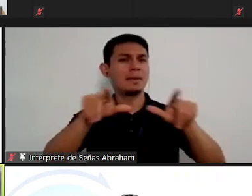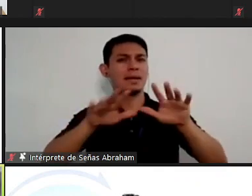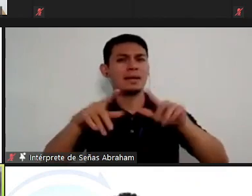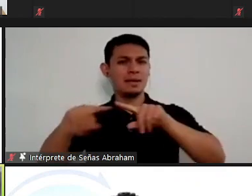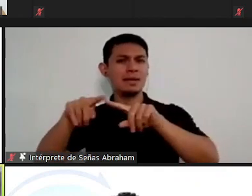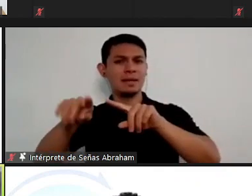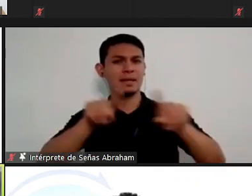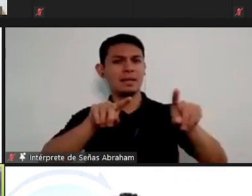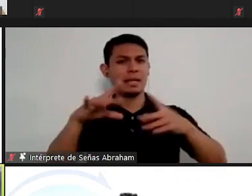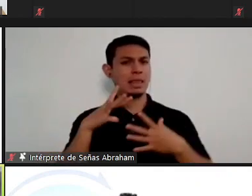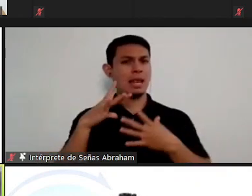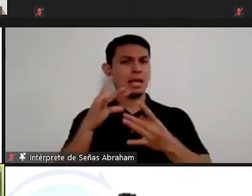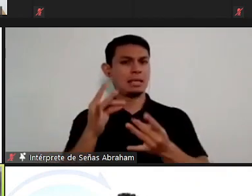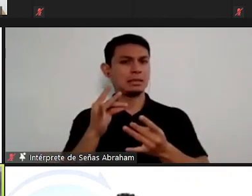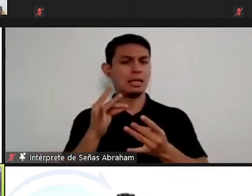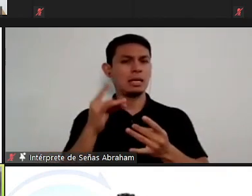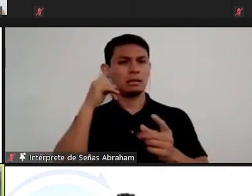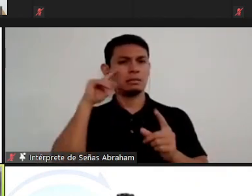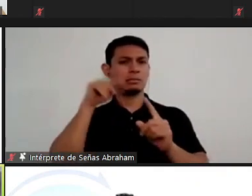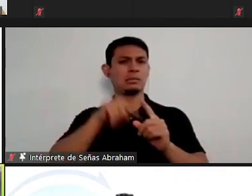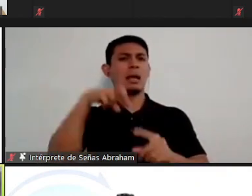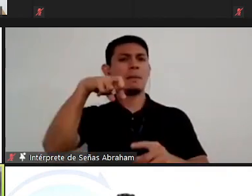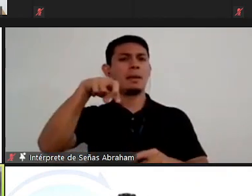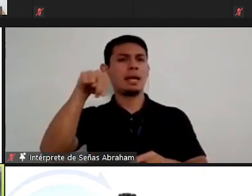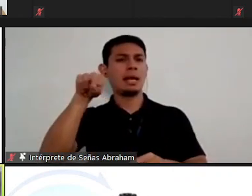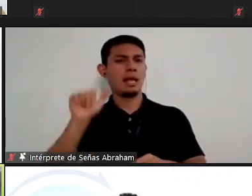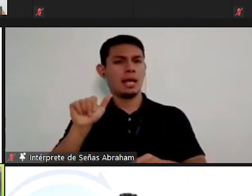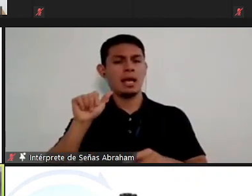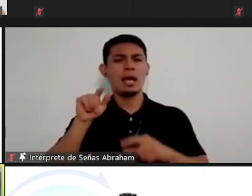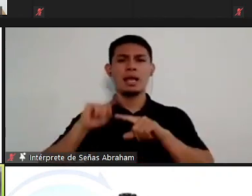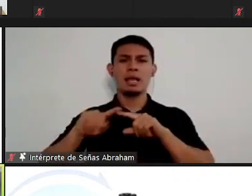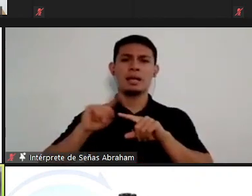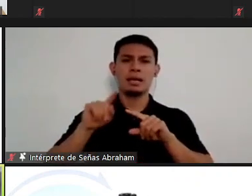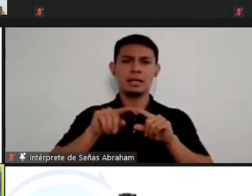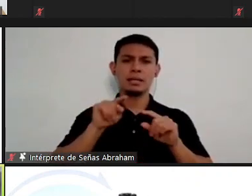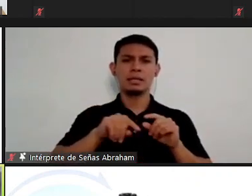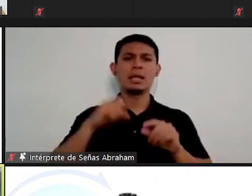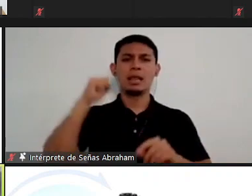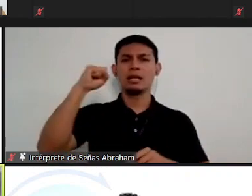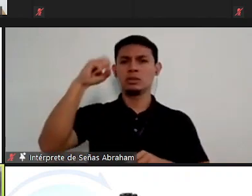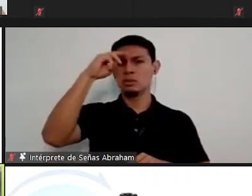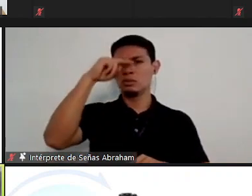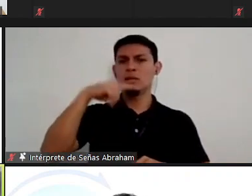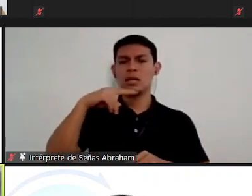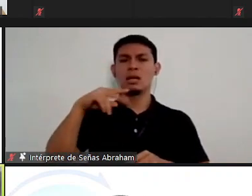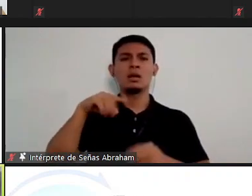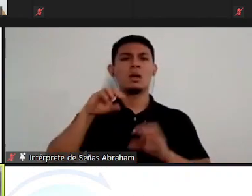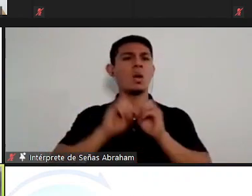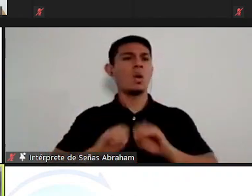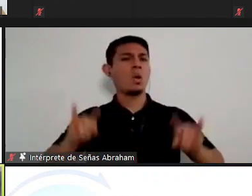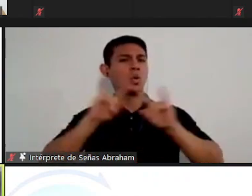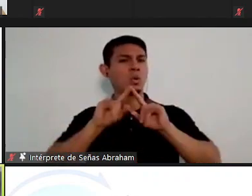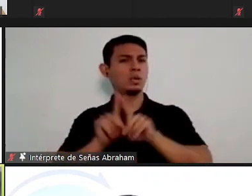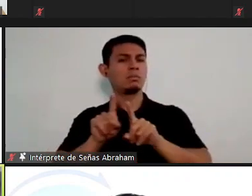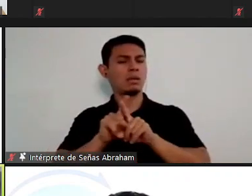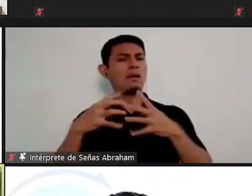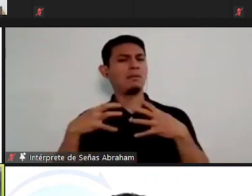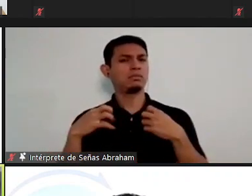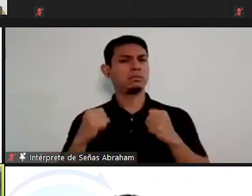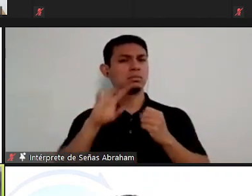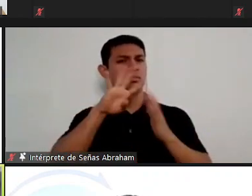dialogue based on the different stakeholders and that uh considering the objectives of bna and the uh